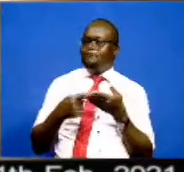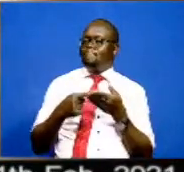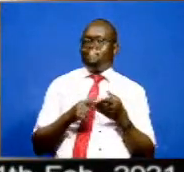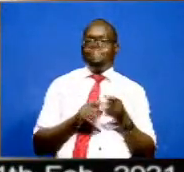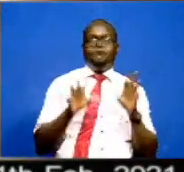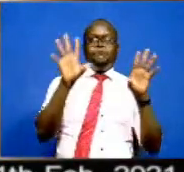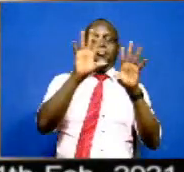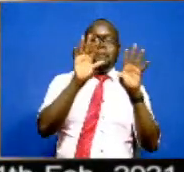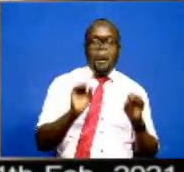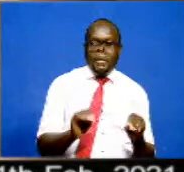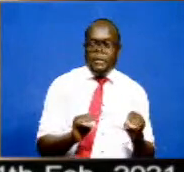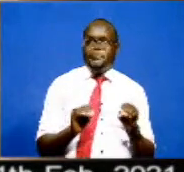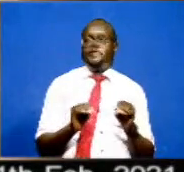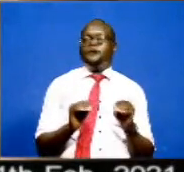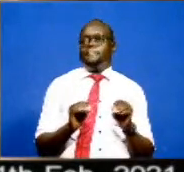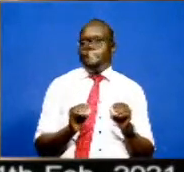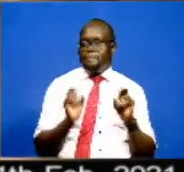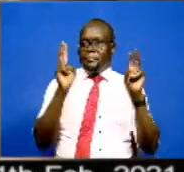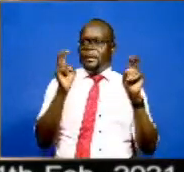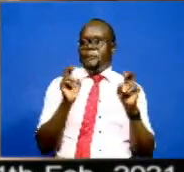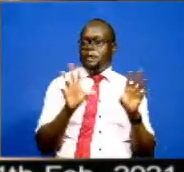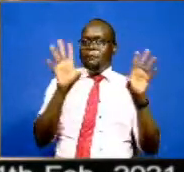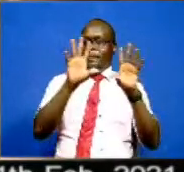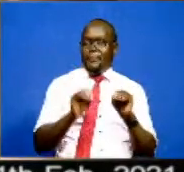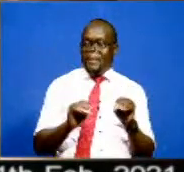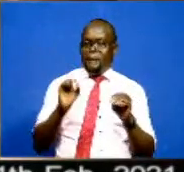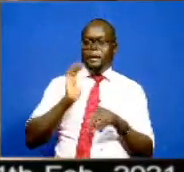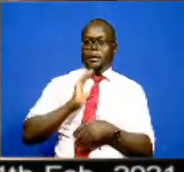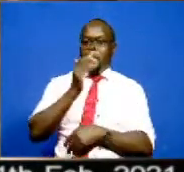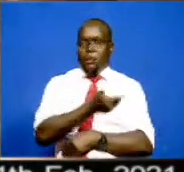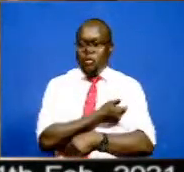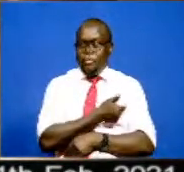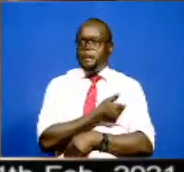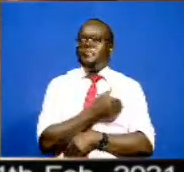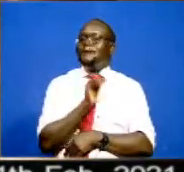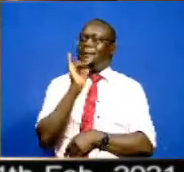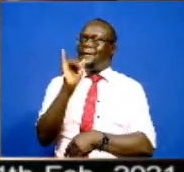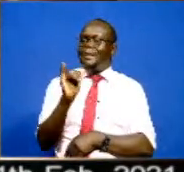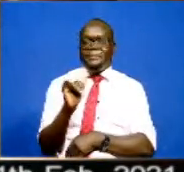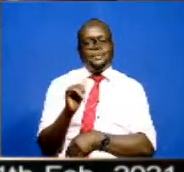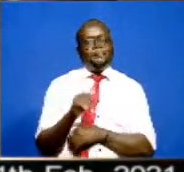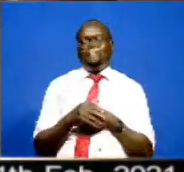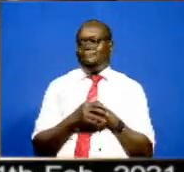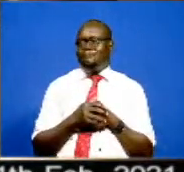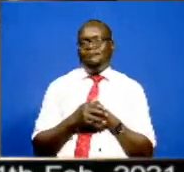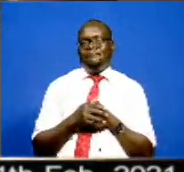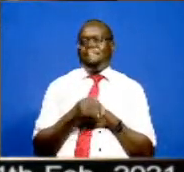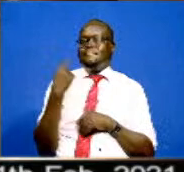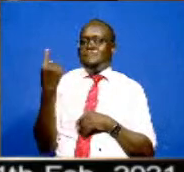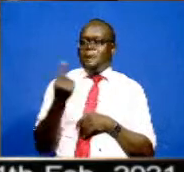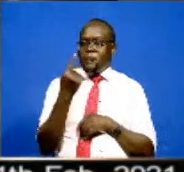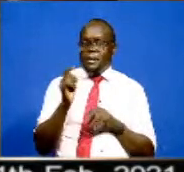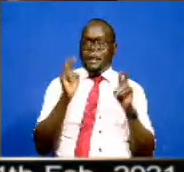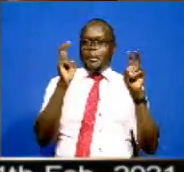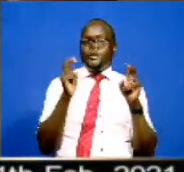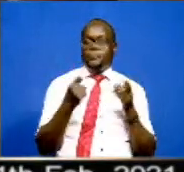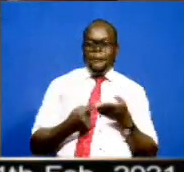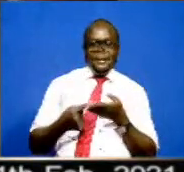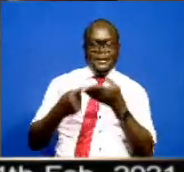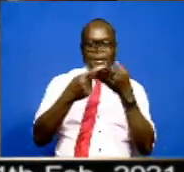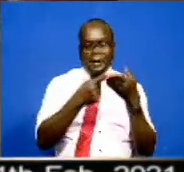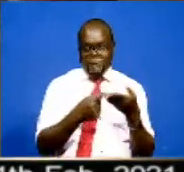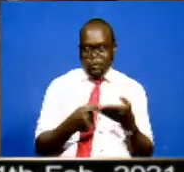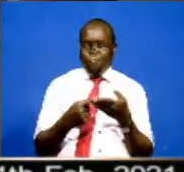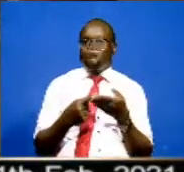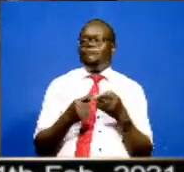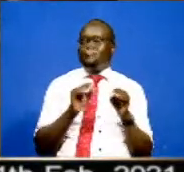budget, the issue of the budget committee appear like it was a big issue. I think it was just an issue of discussion.